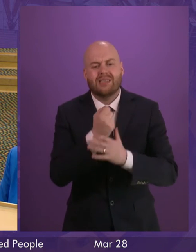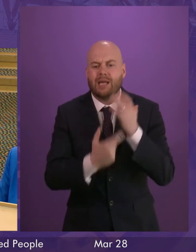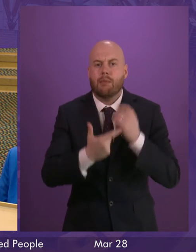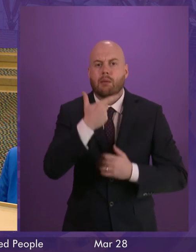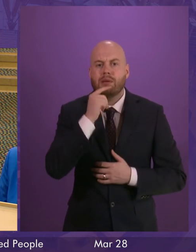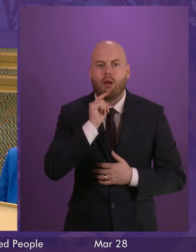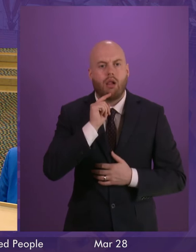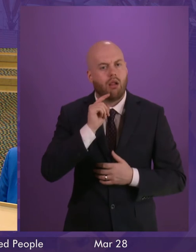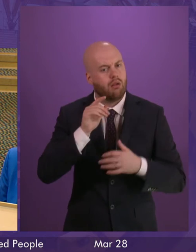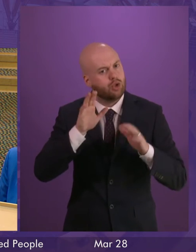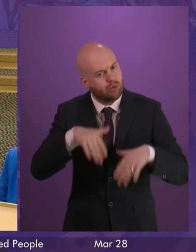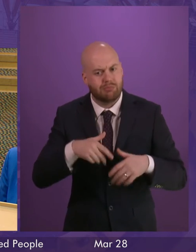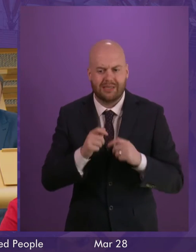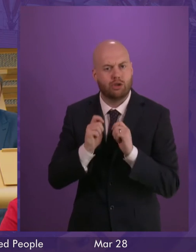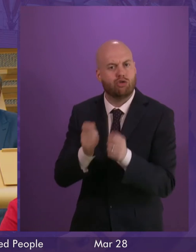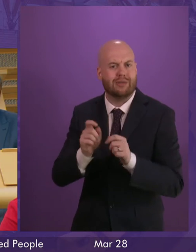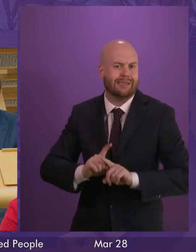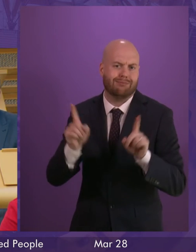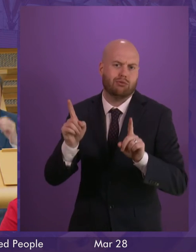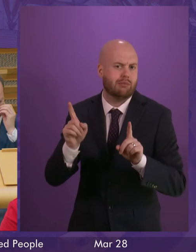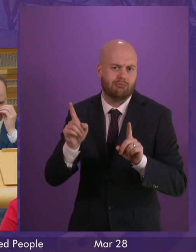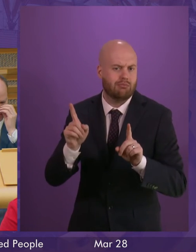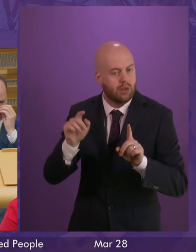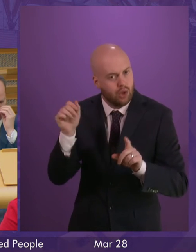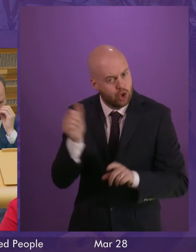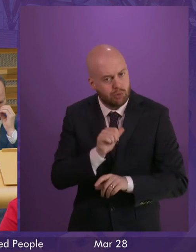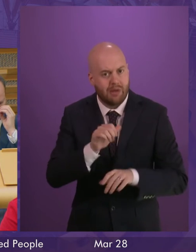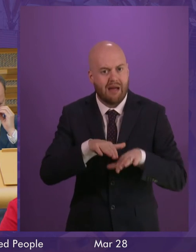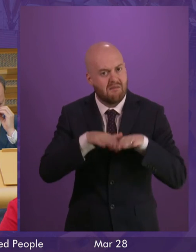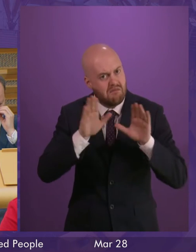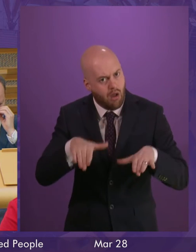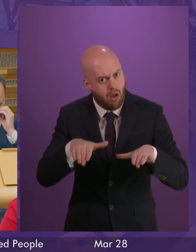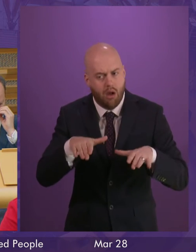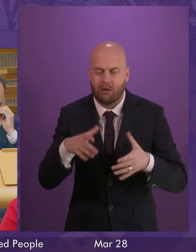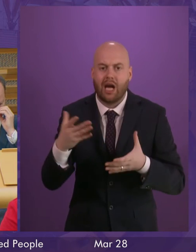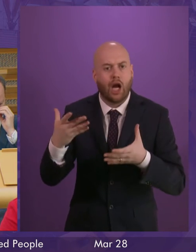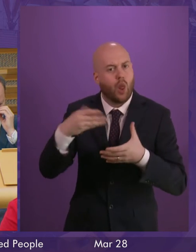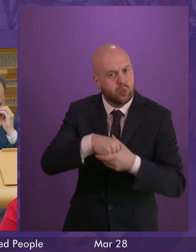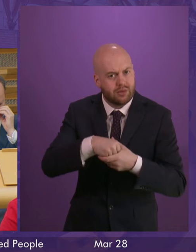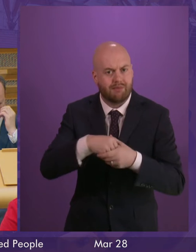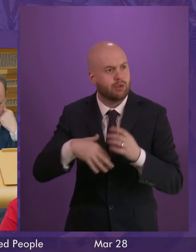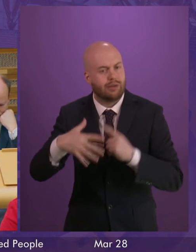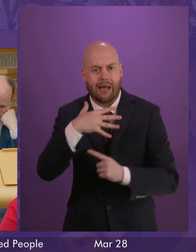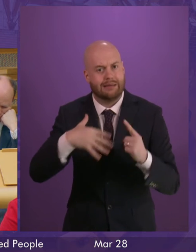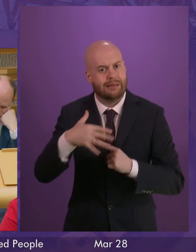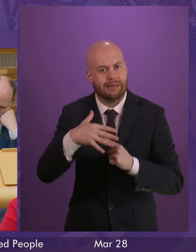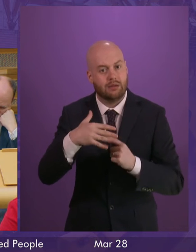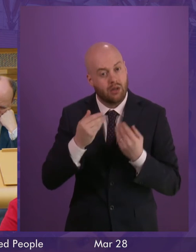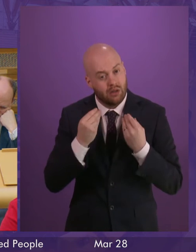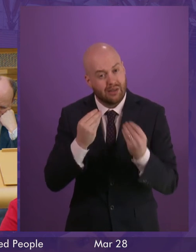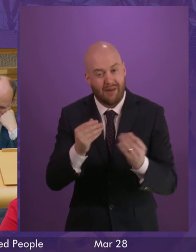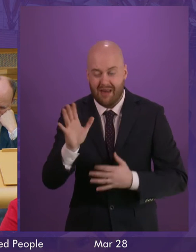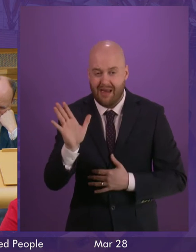favourably than the other citizens. We must build a fair and inclusive society in which everyone has equal opportunities